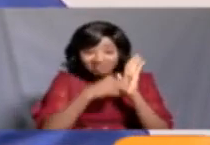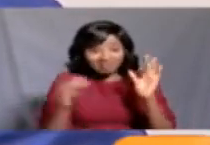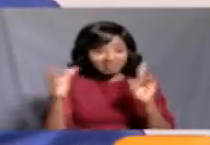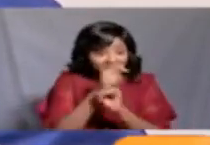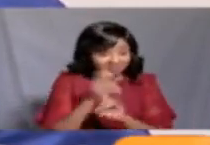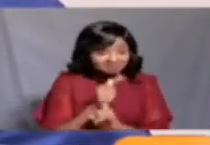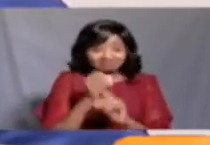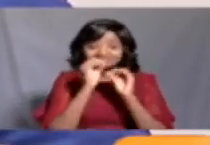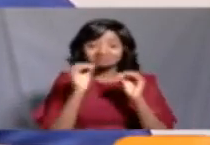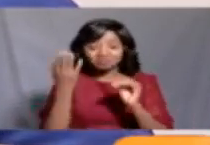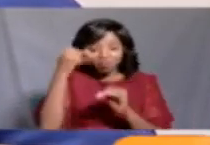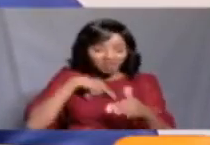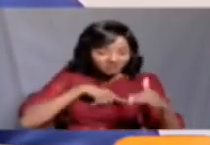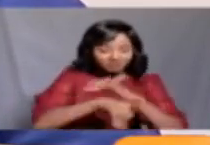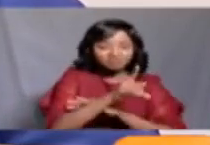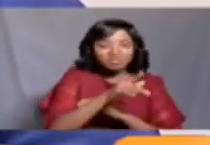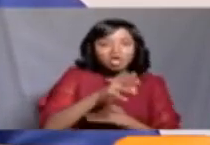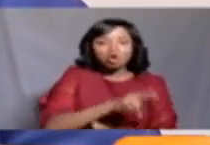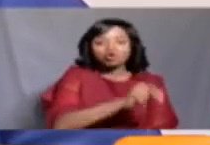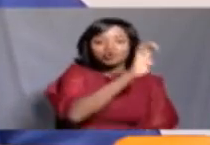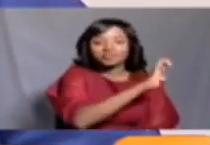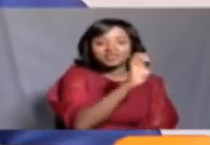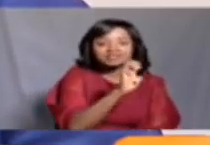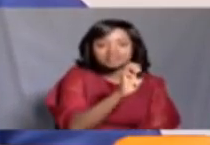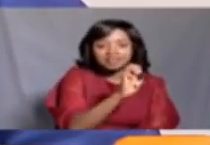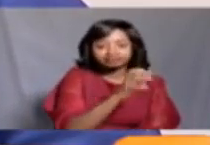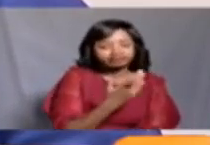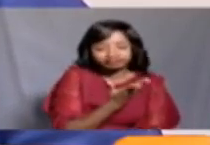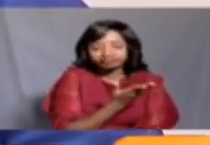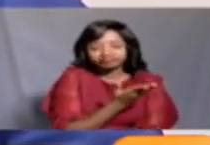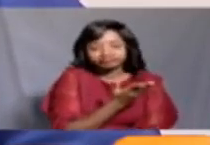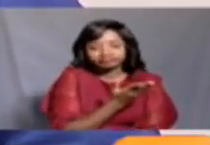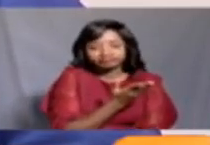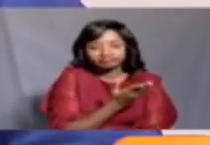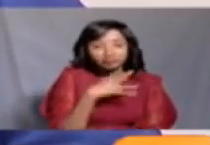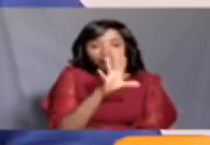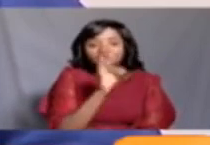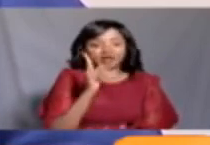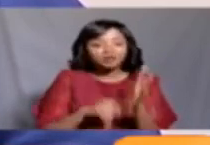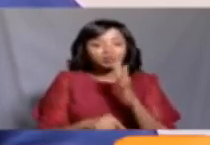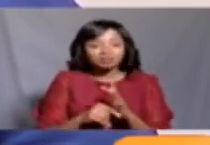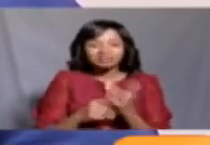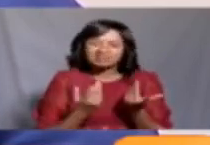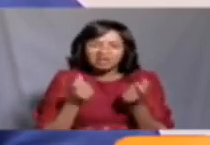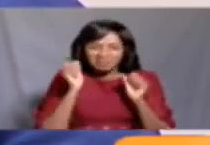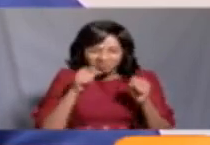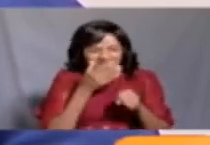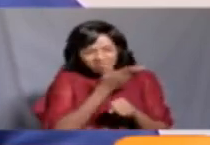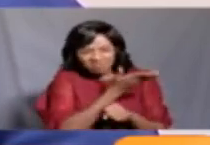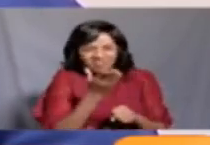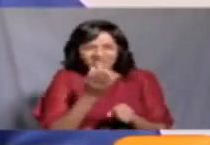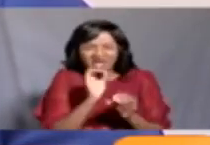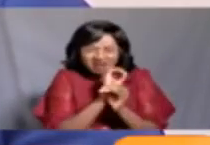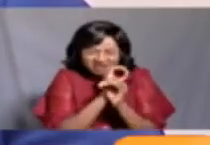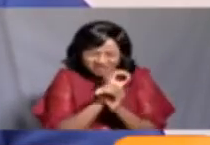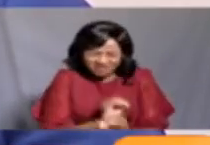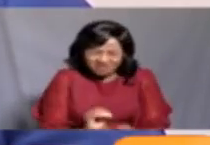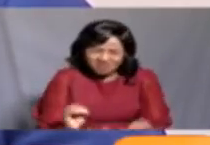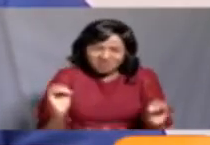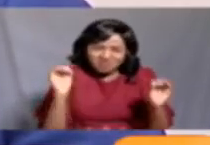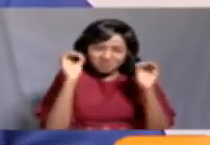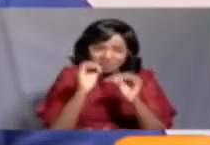to marginalized areas like Northeastern, you'll find possibly there are no